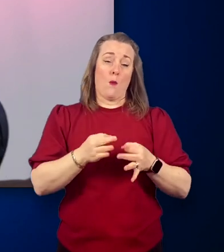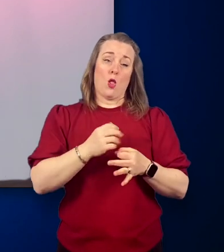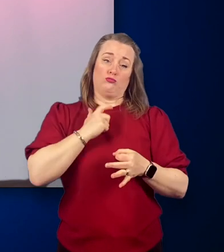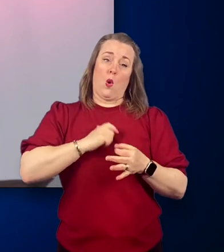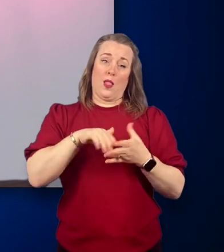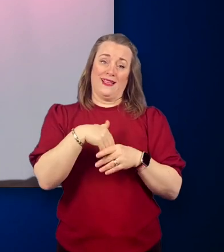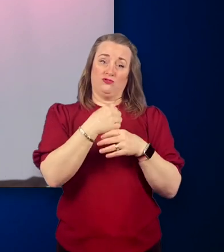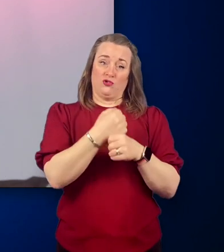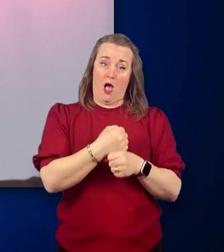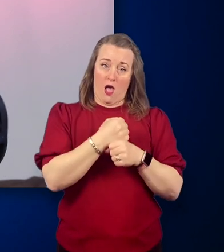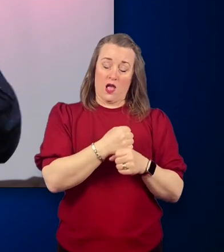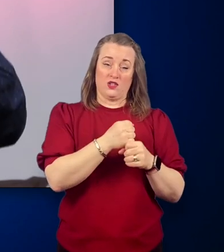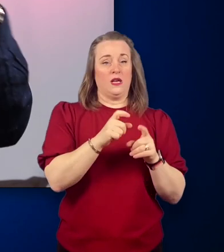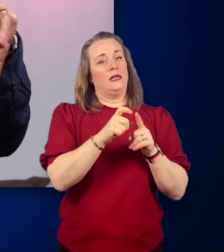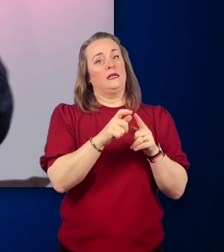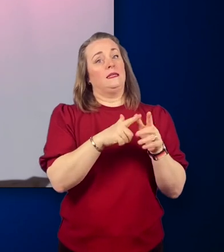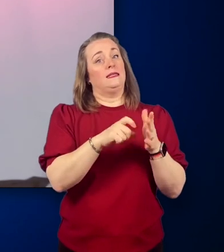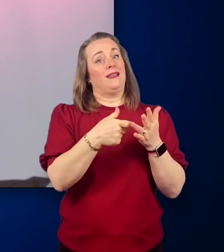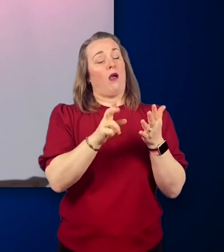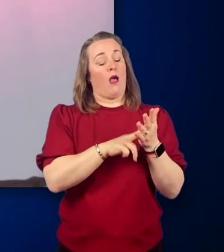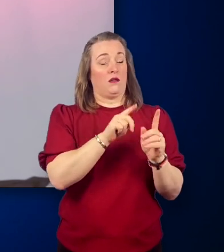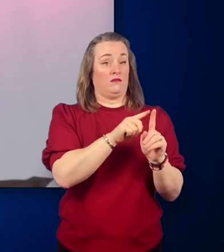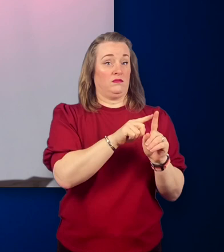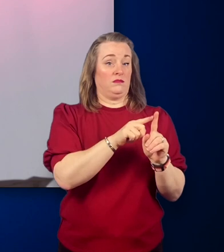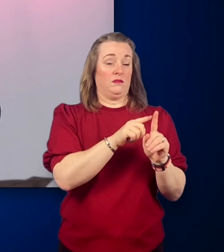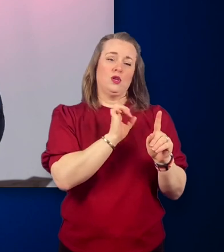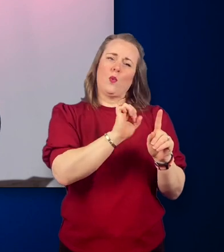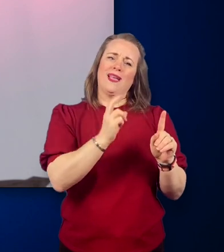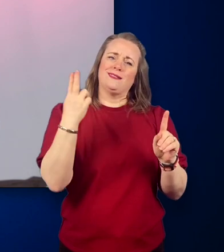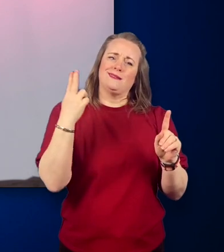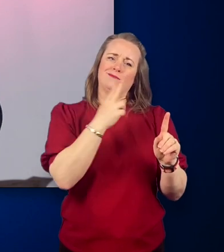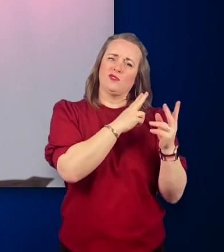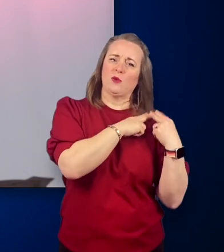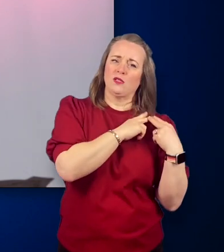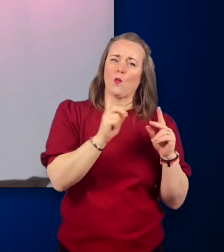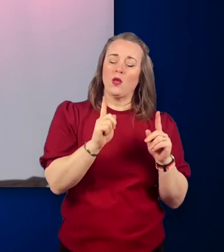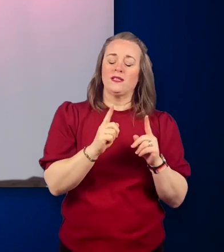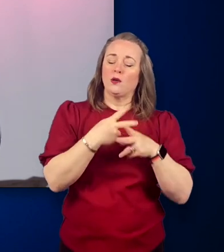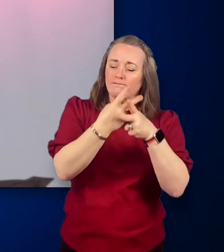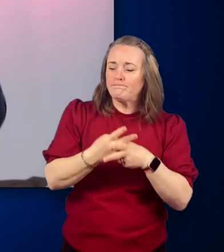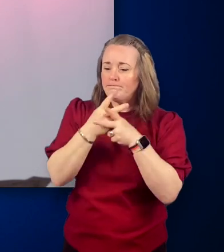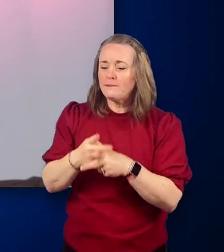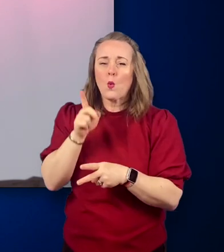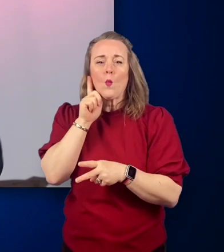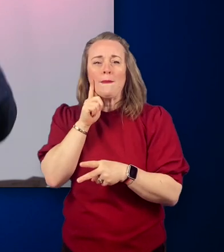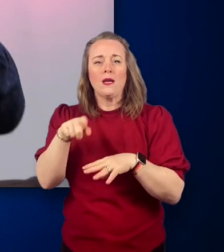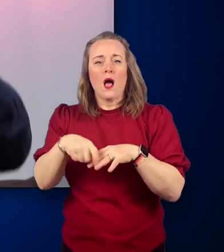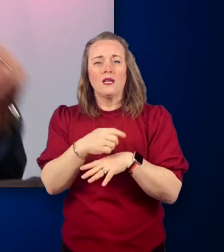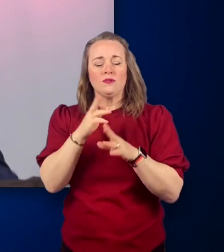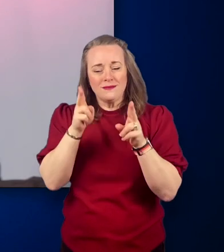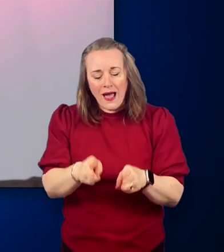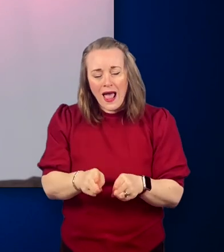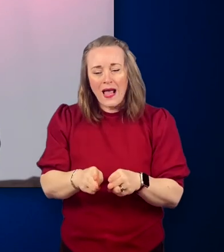he was actually commissioned to deal with the widows and orphans because there was a criticism going on in Acts 6. So he was appointed,